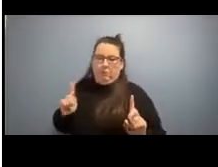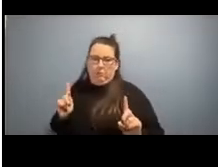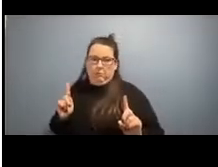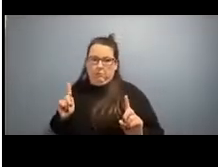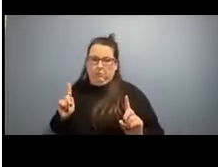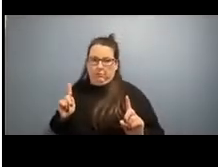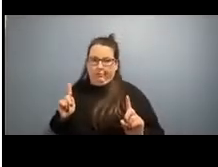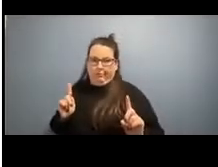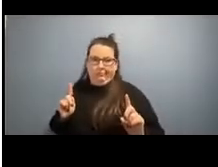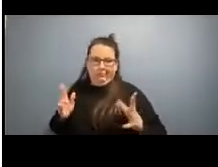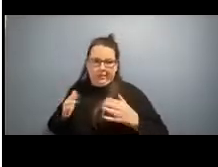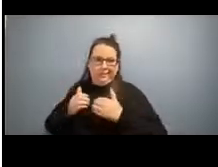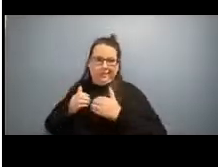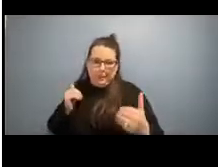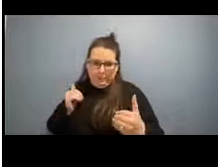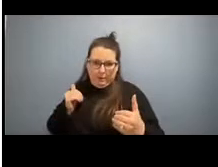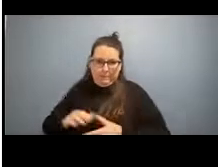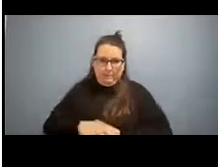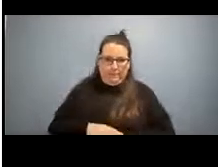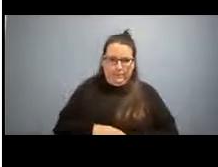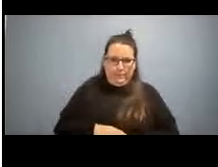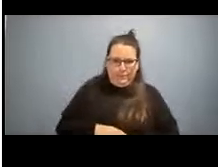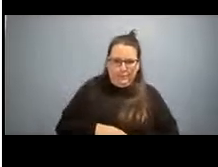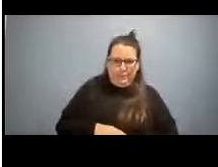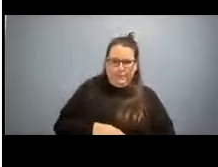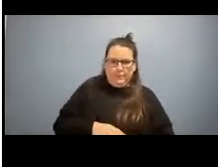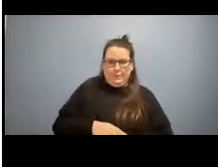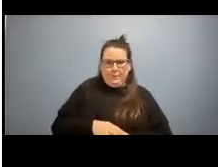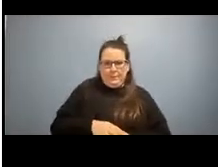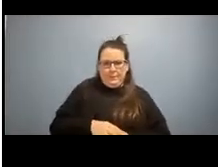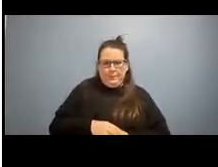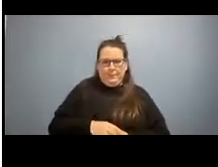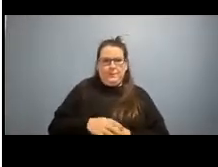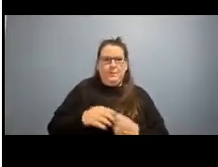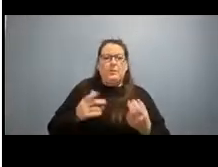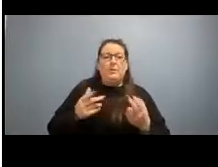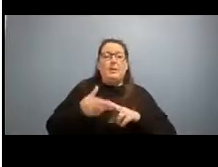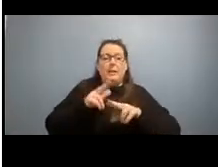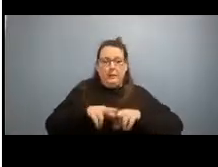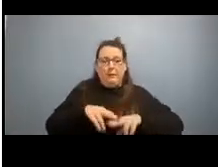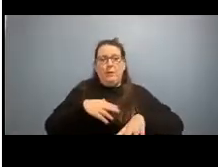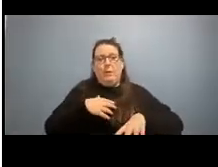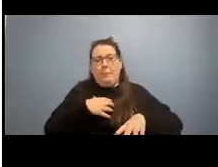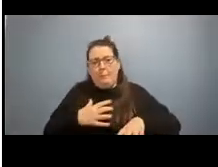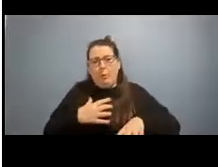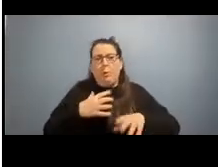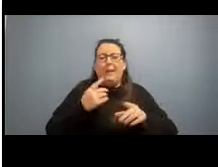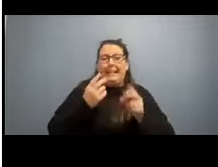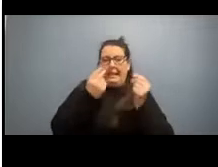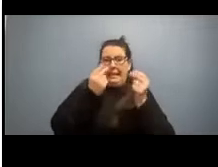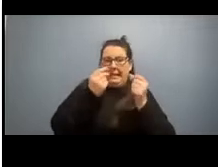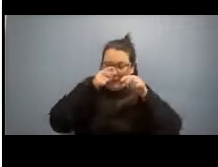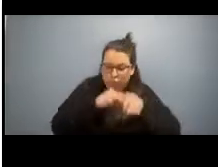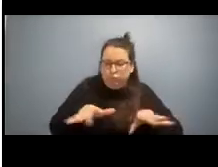members. So what this does is that the more infectious it is, the harder it is really to control. And because you